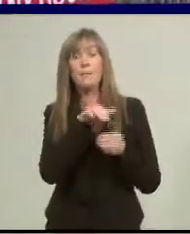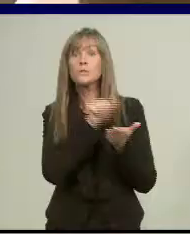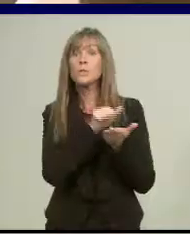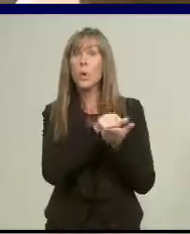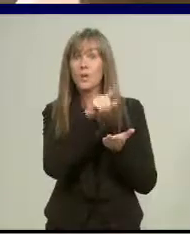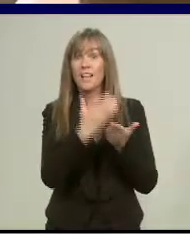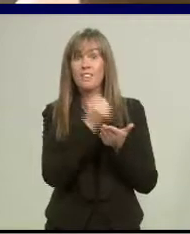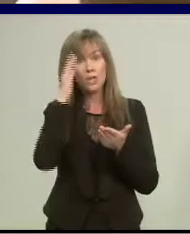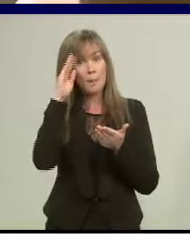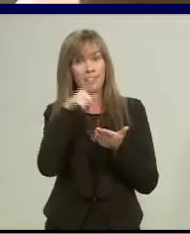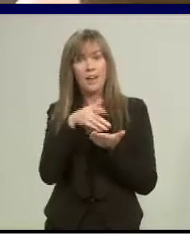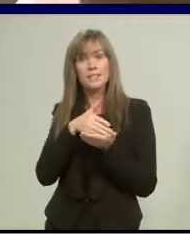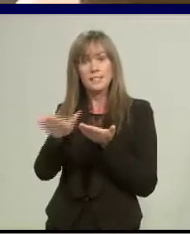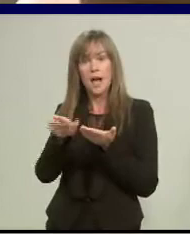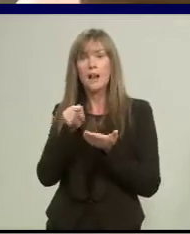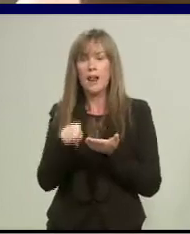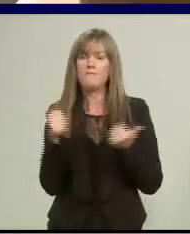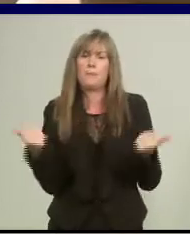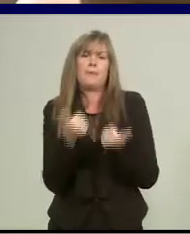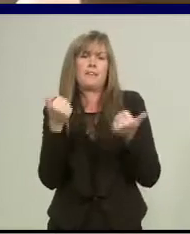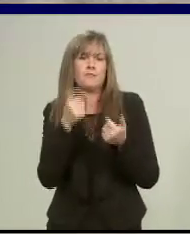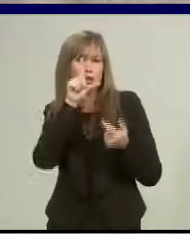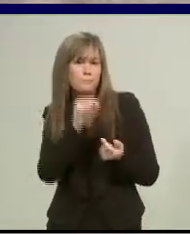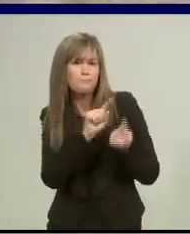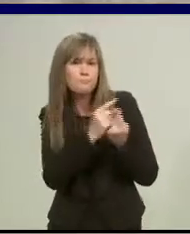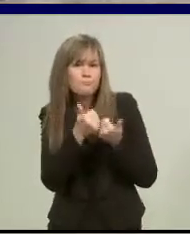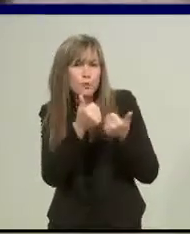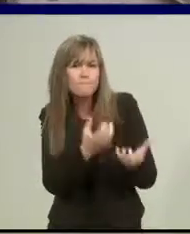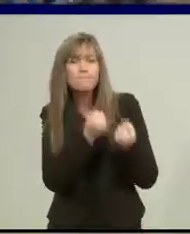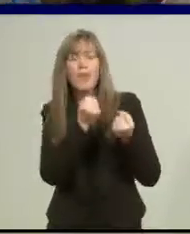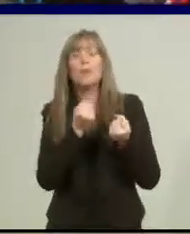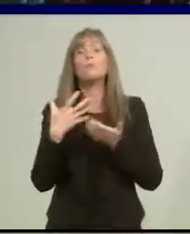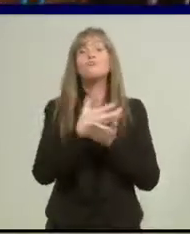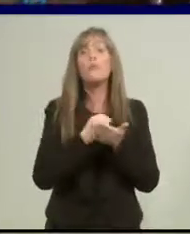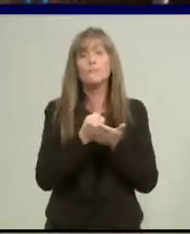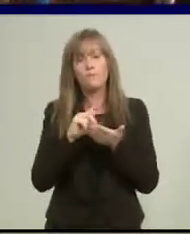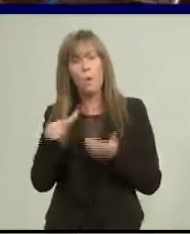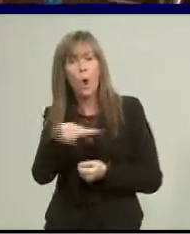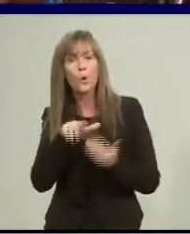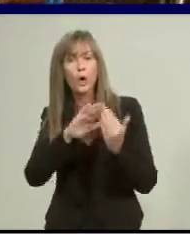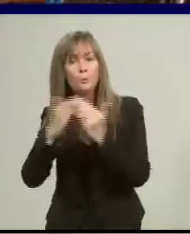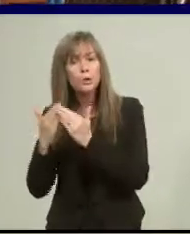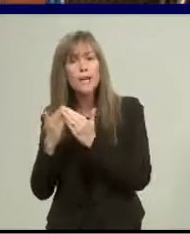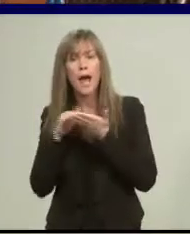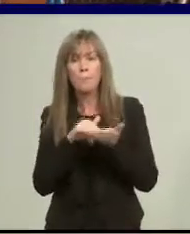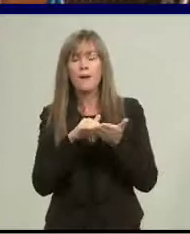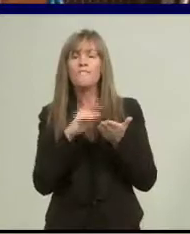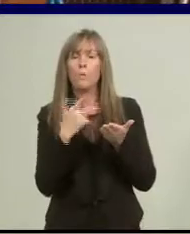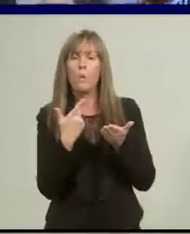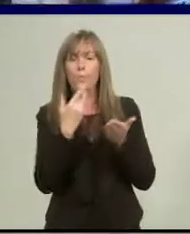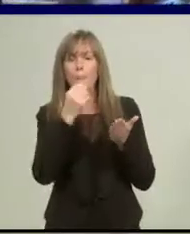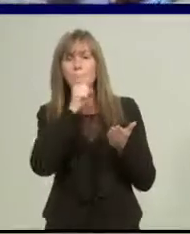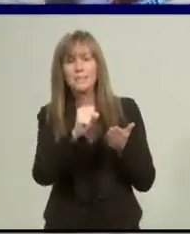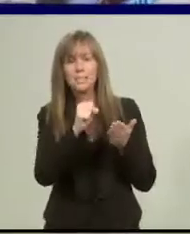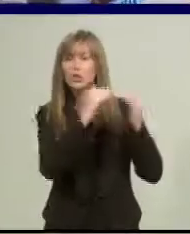a place filled with bargains. The profits go back into the local community and help to fund the men's shelter. However, not everything that's